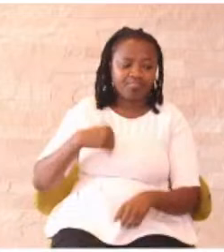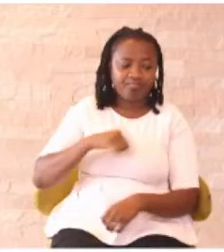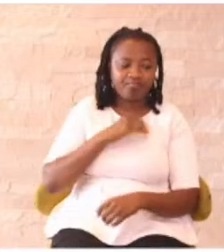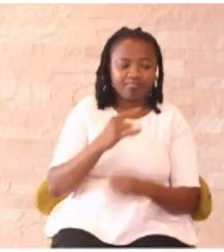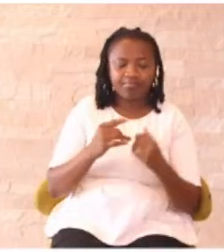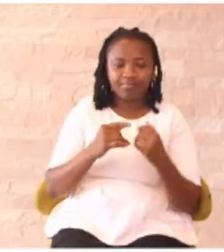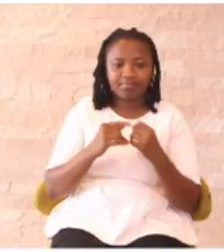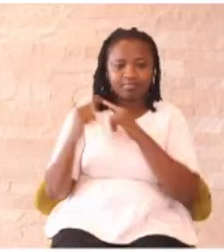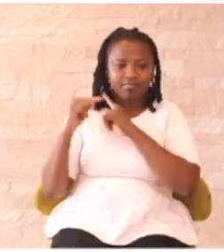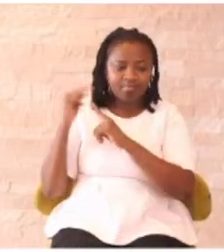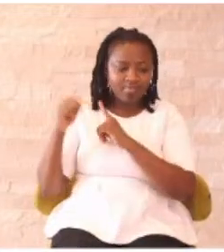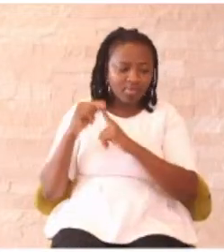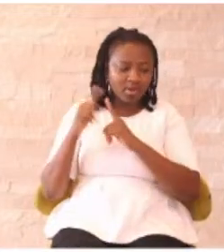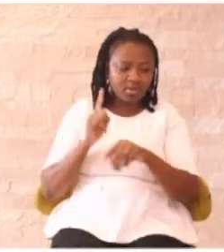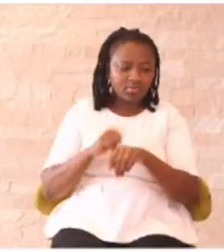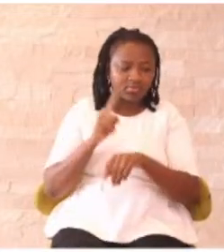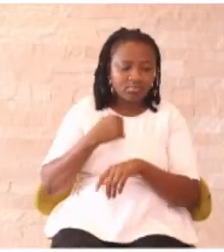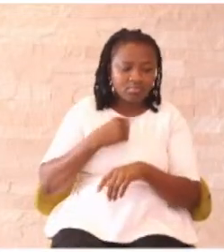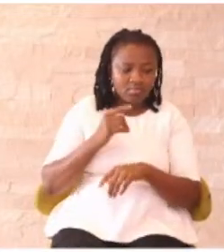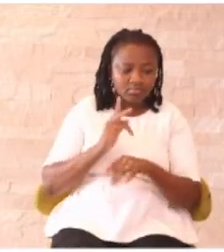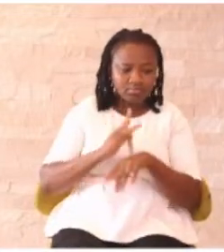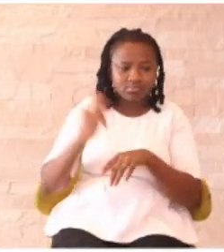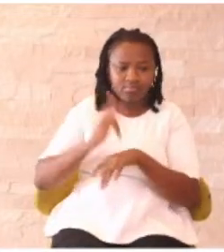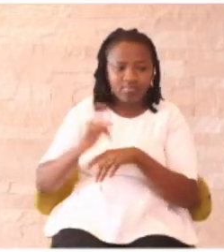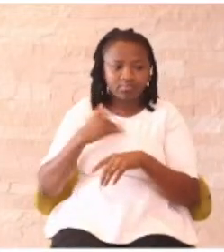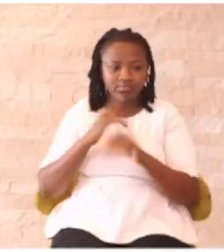are conducting these legal clinics.